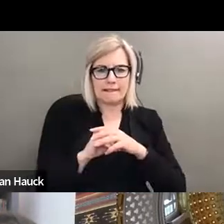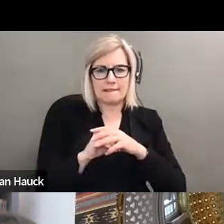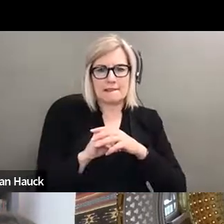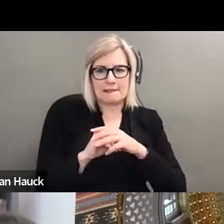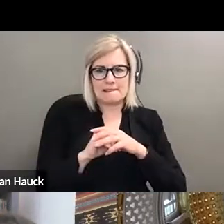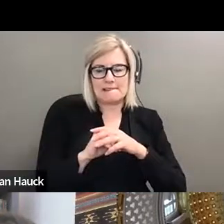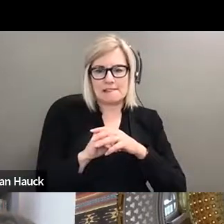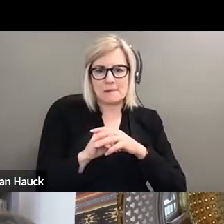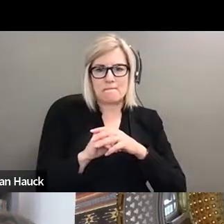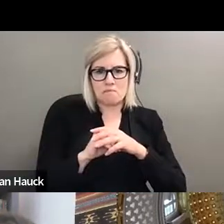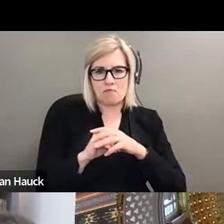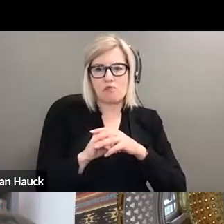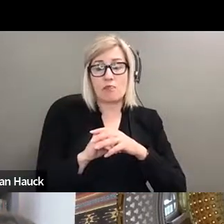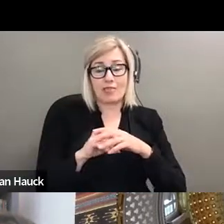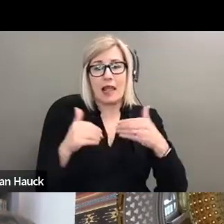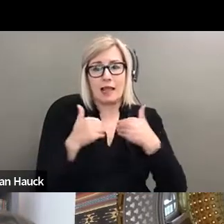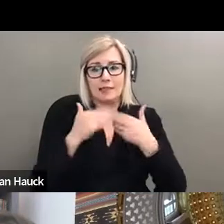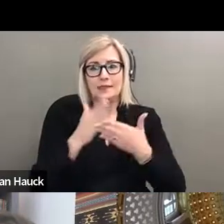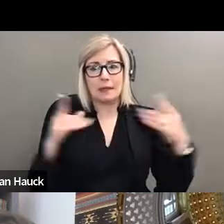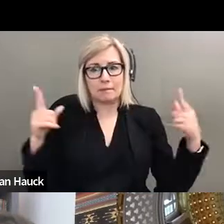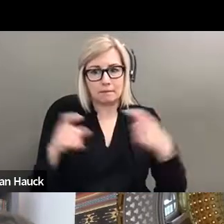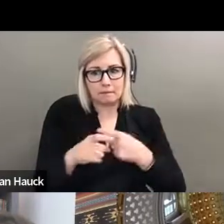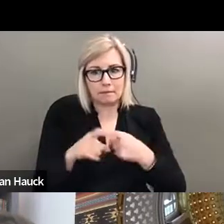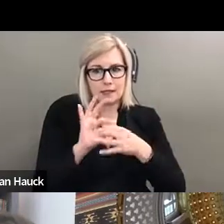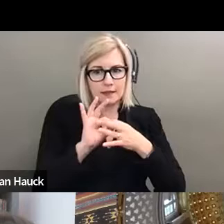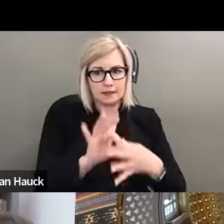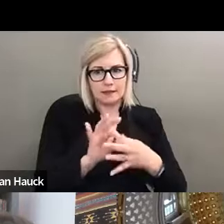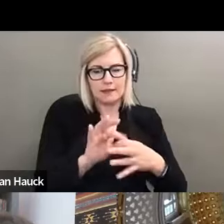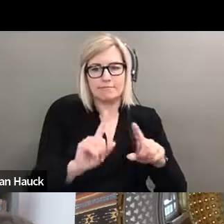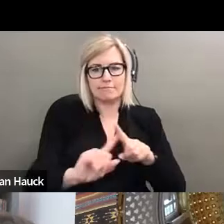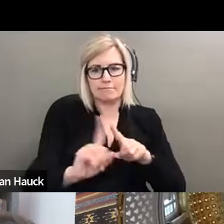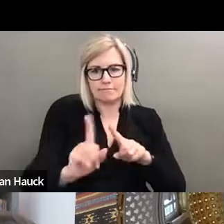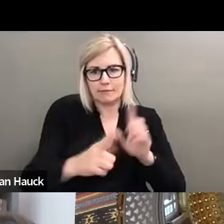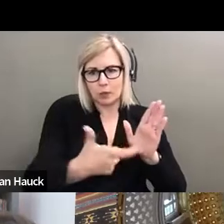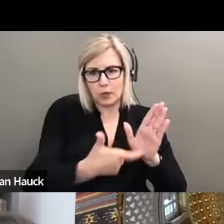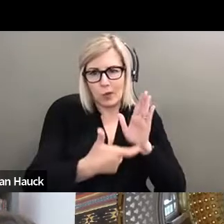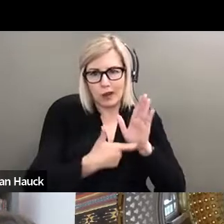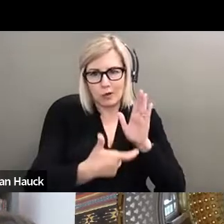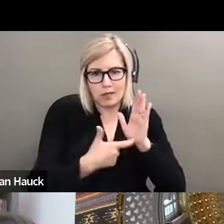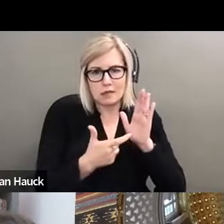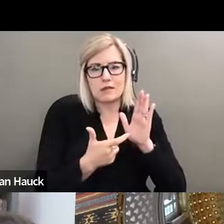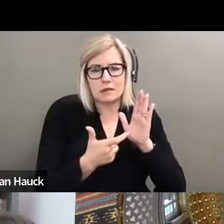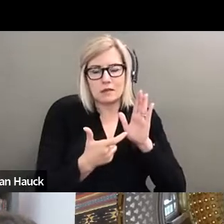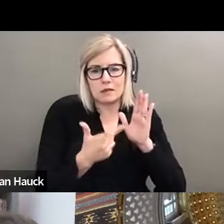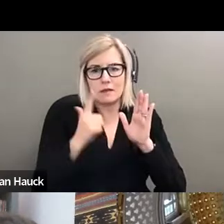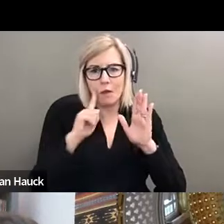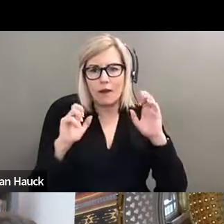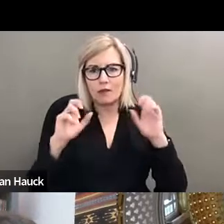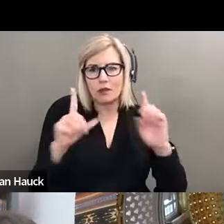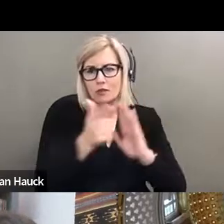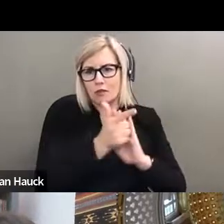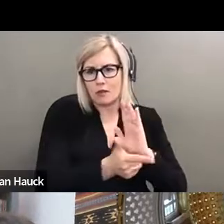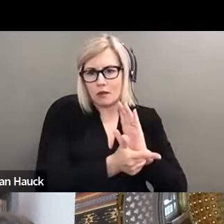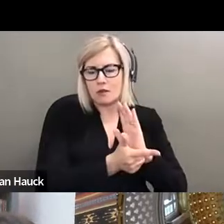that there were some complications around all of the different requirements of education law.